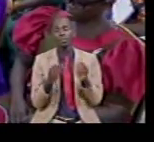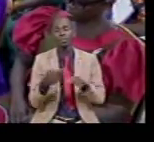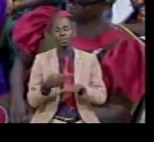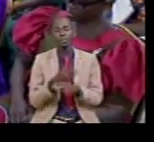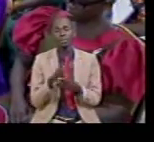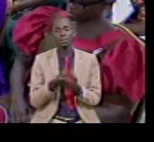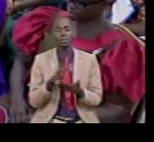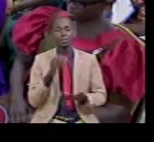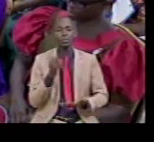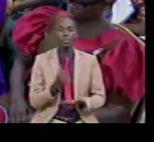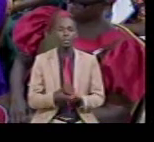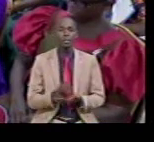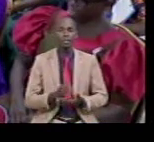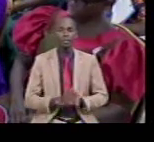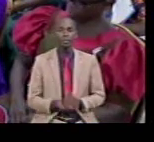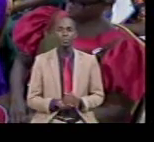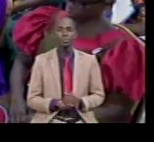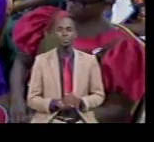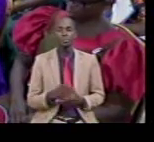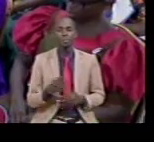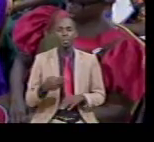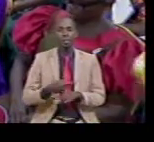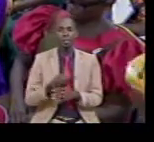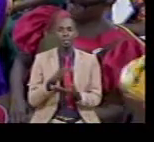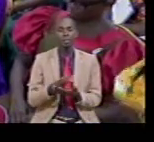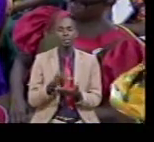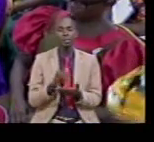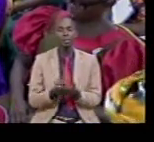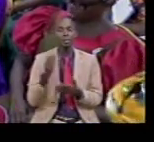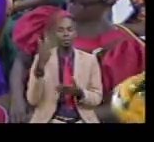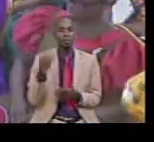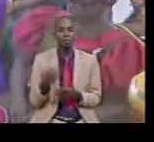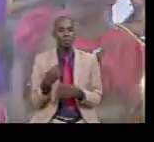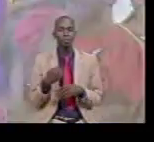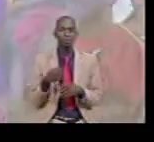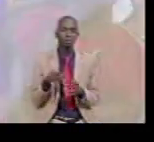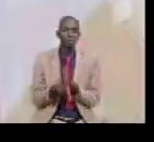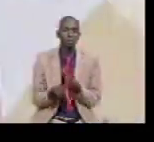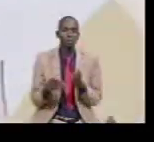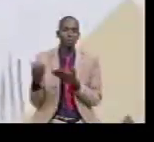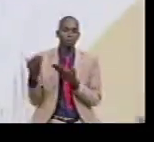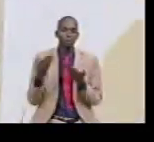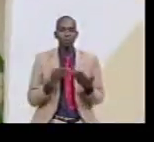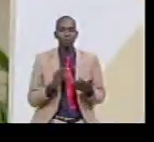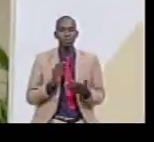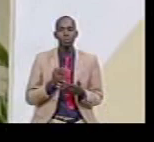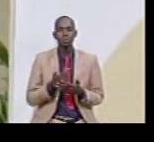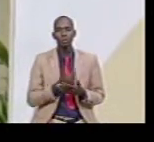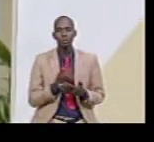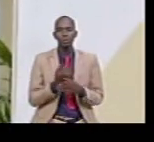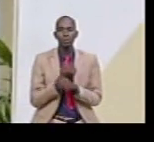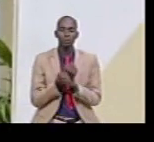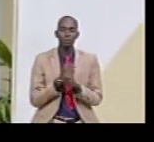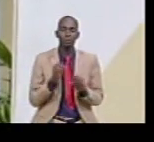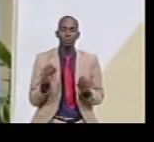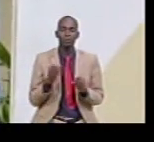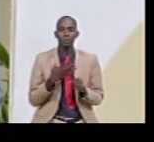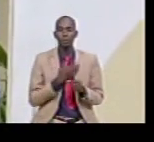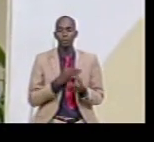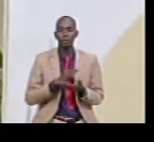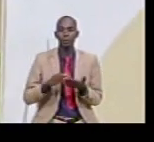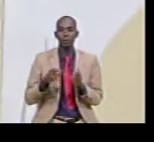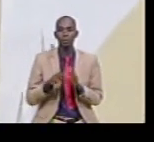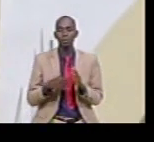Amen. The Lamb that was slain has brought us redemption, atonement, salvation, and we're having the fullness of the blessings